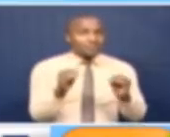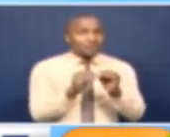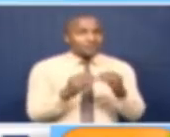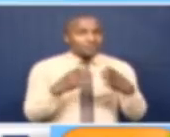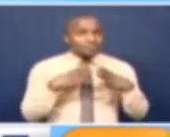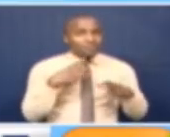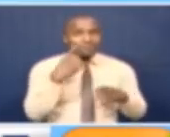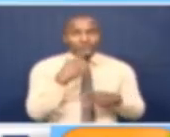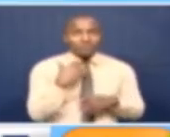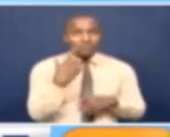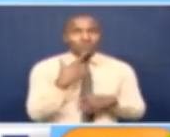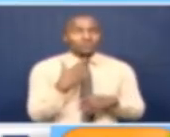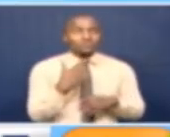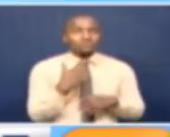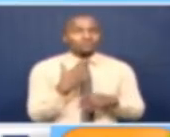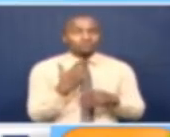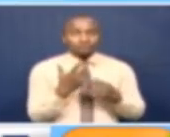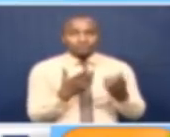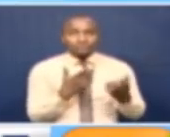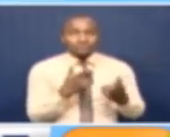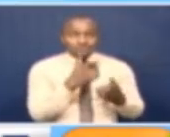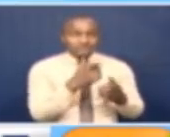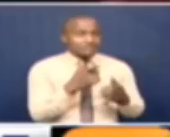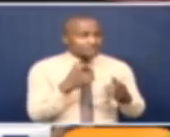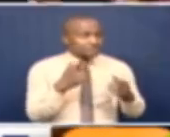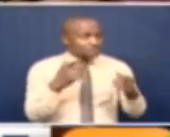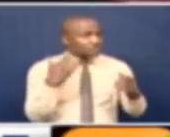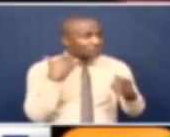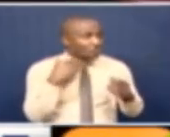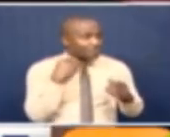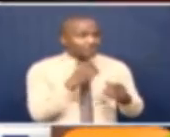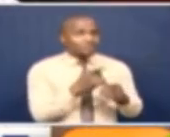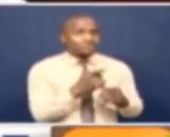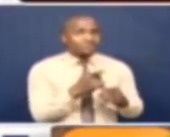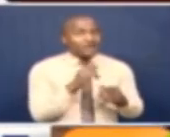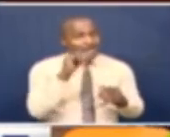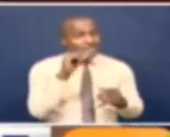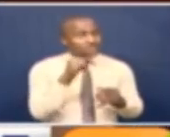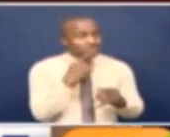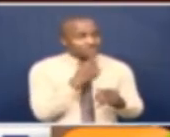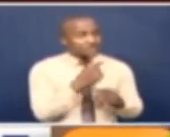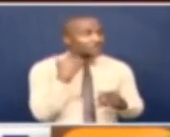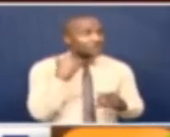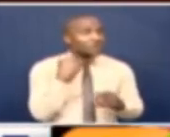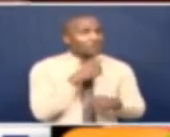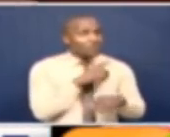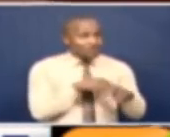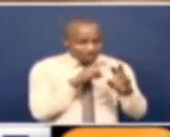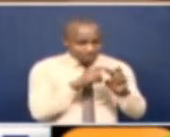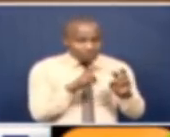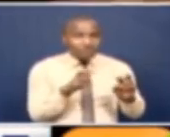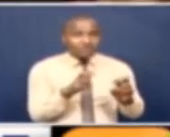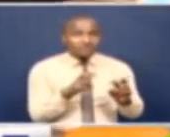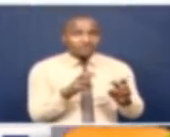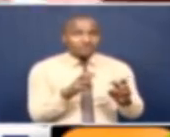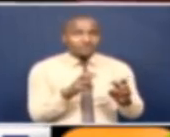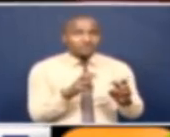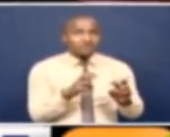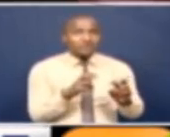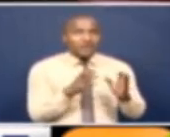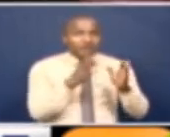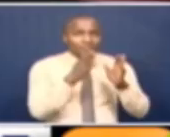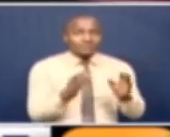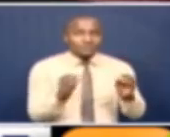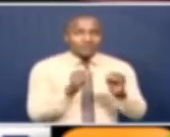were said to be bandits by the IG. Mm. And when I was looking for them, this is a person I met,